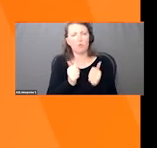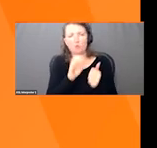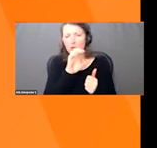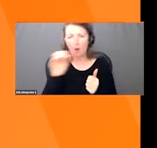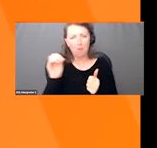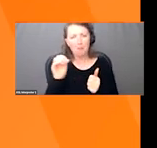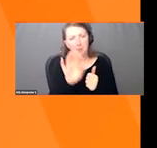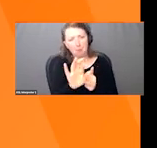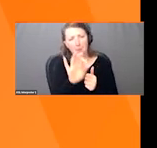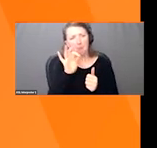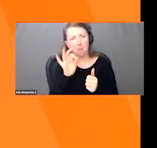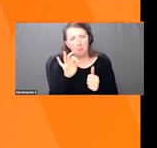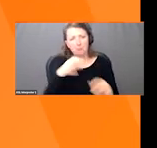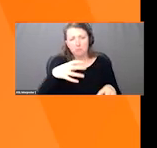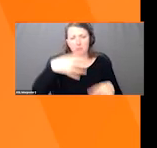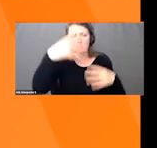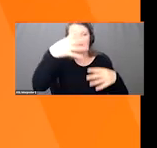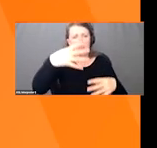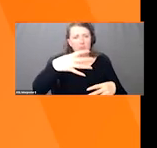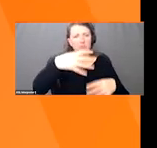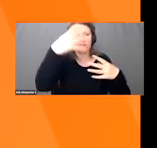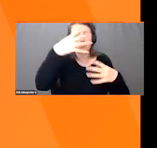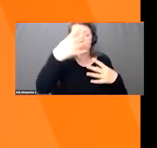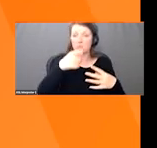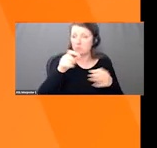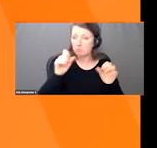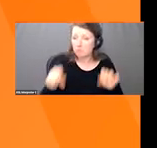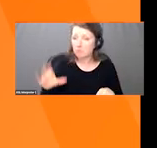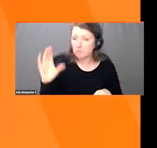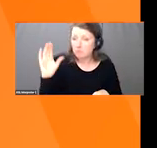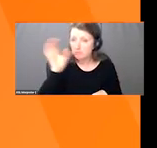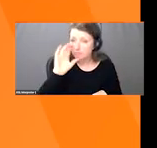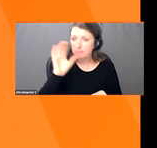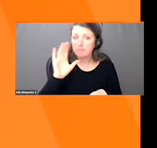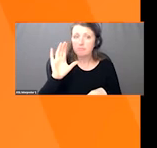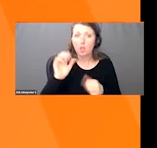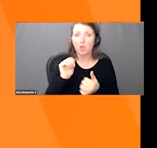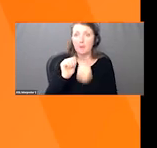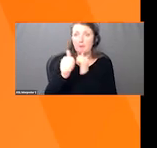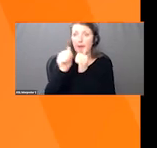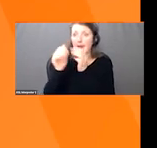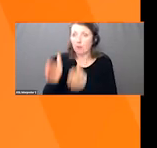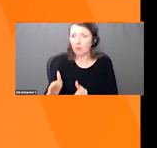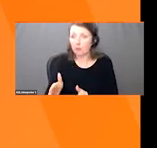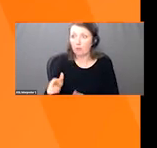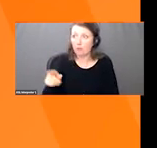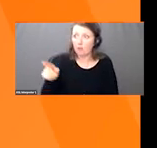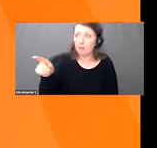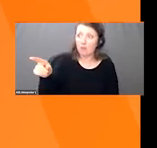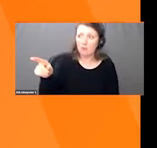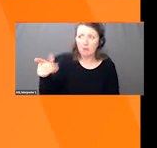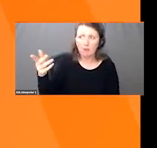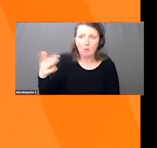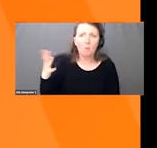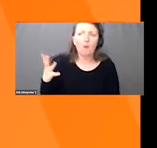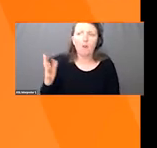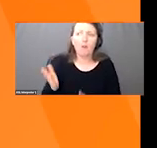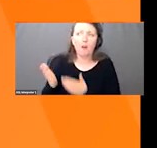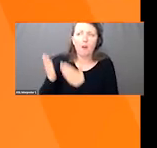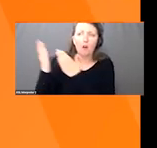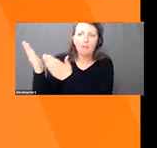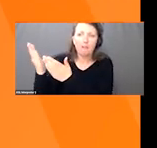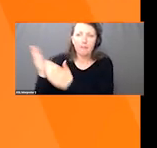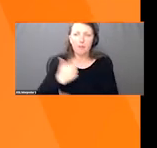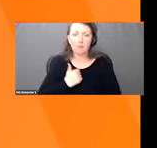allows you to take a look at what your competitors are doing and then formulate essentially you're creating a menu. So I can